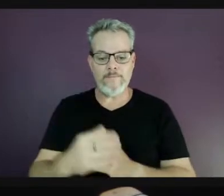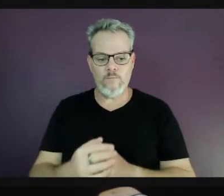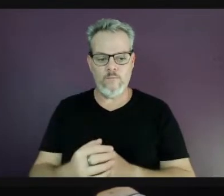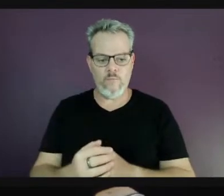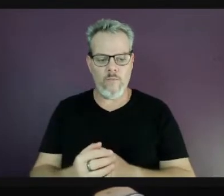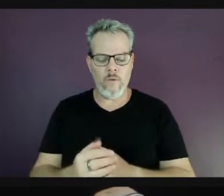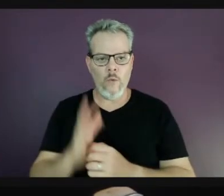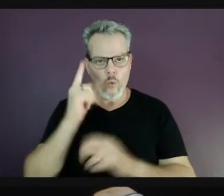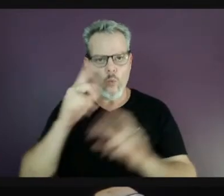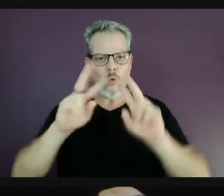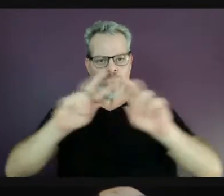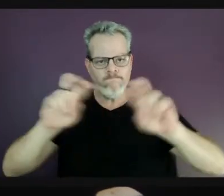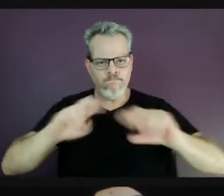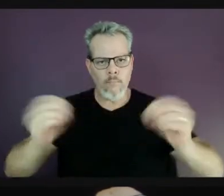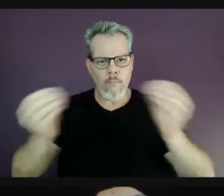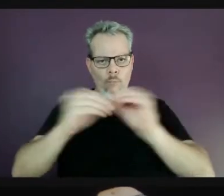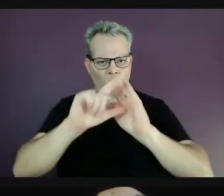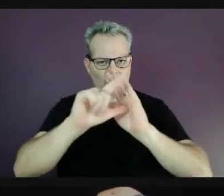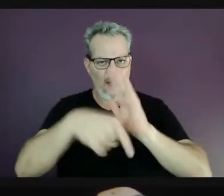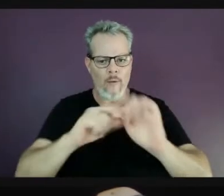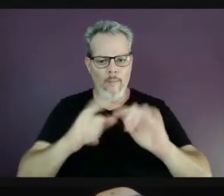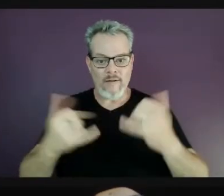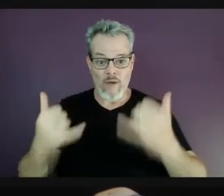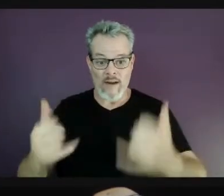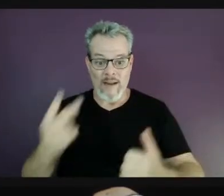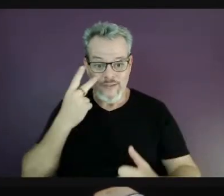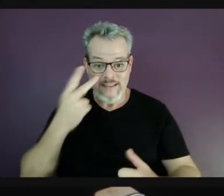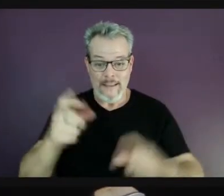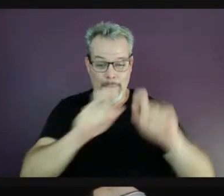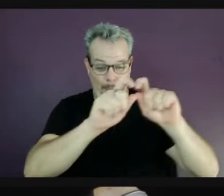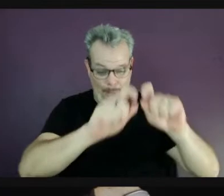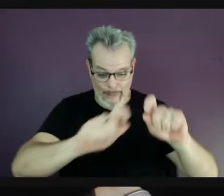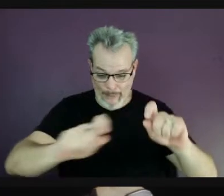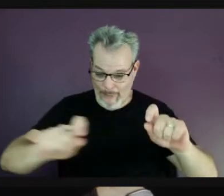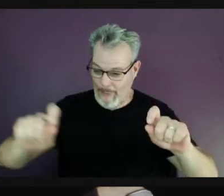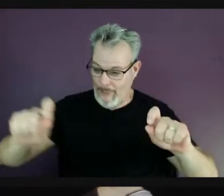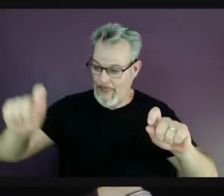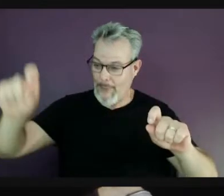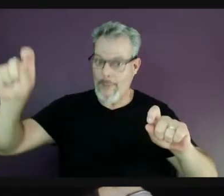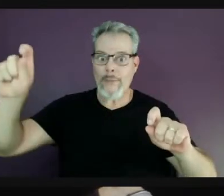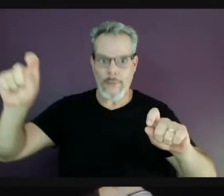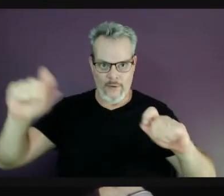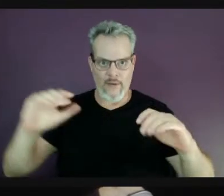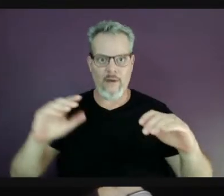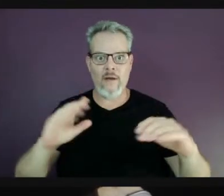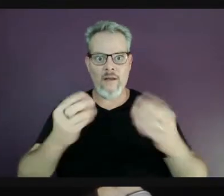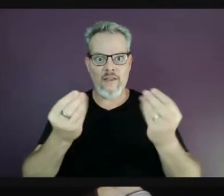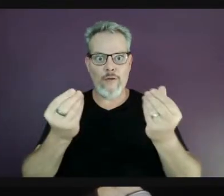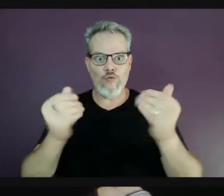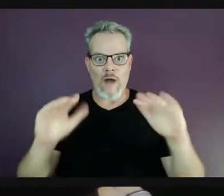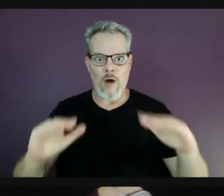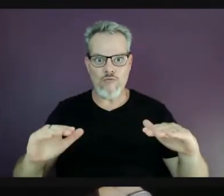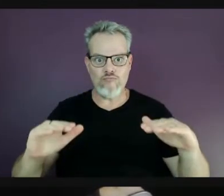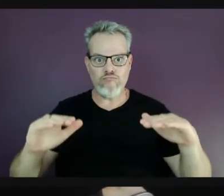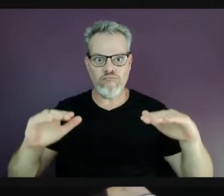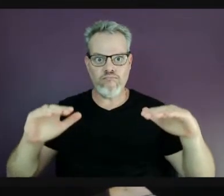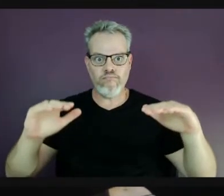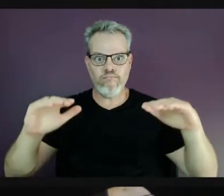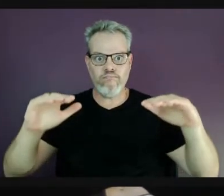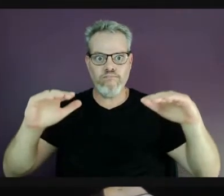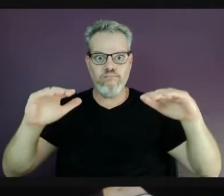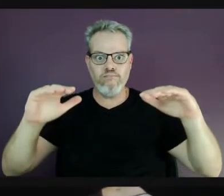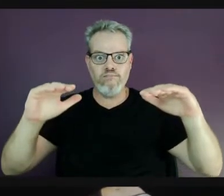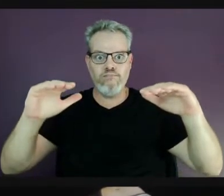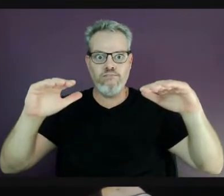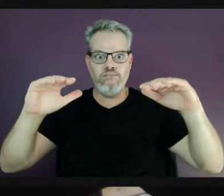update. The bottom line is that in this area south of the caldera, the ground is rising, moving quite quickly,